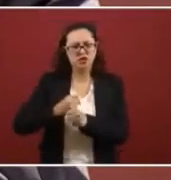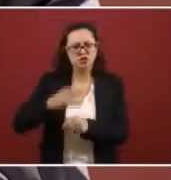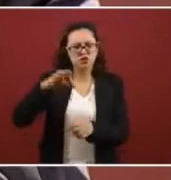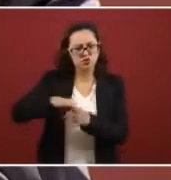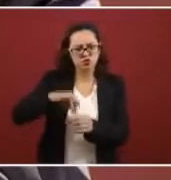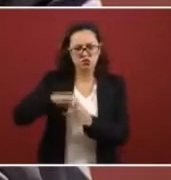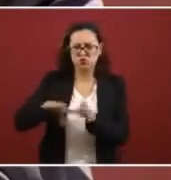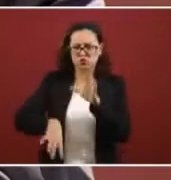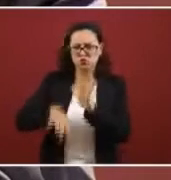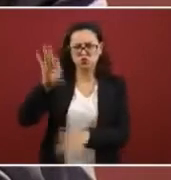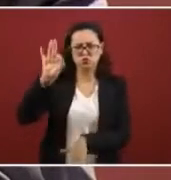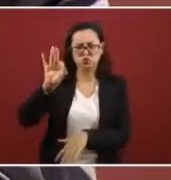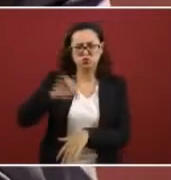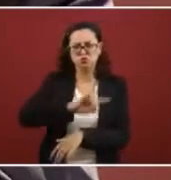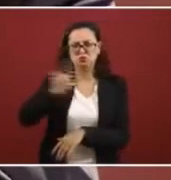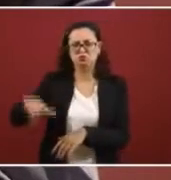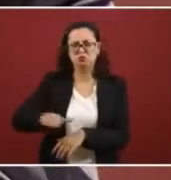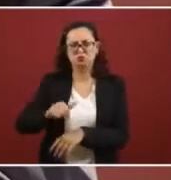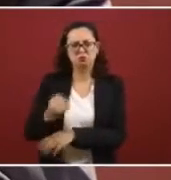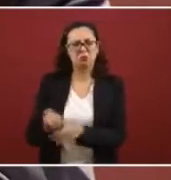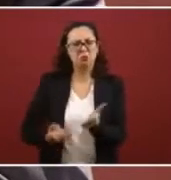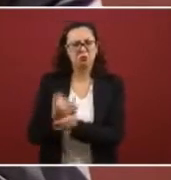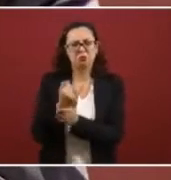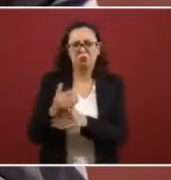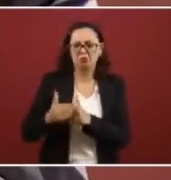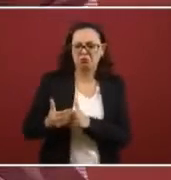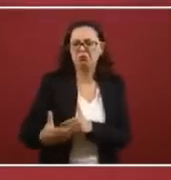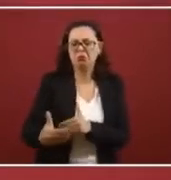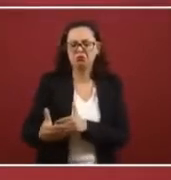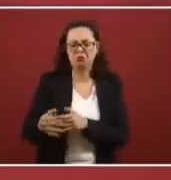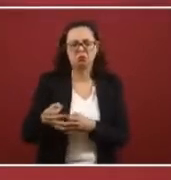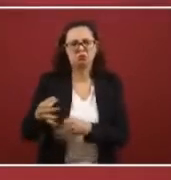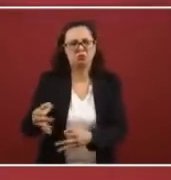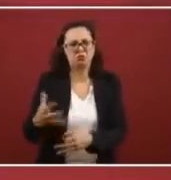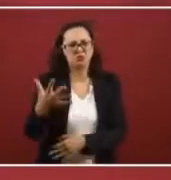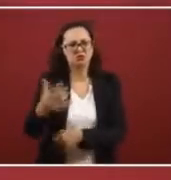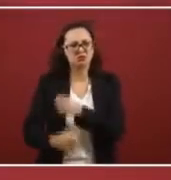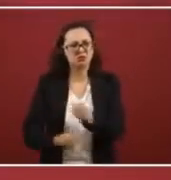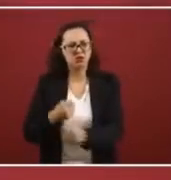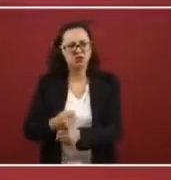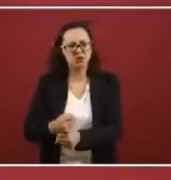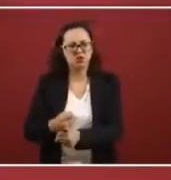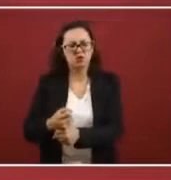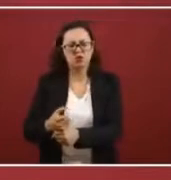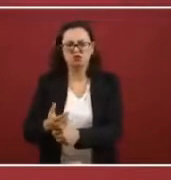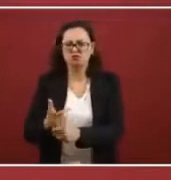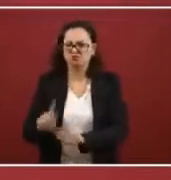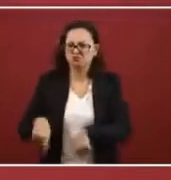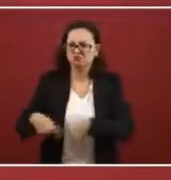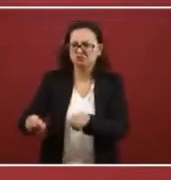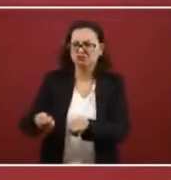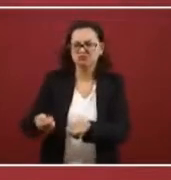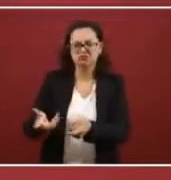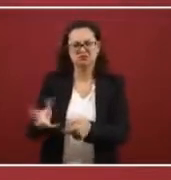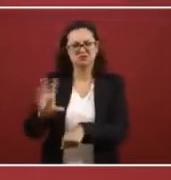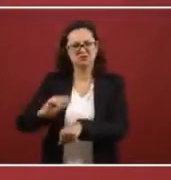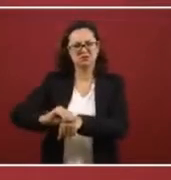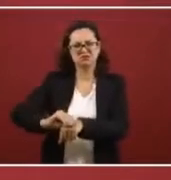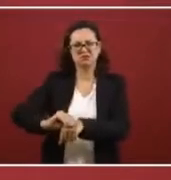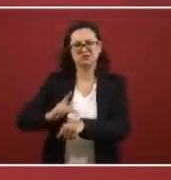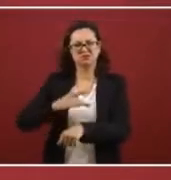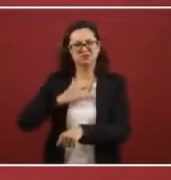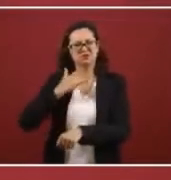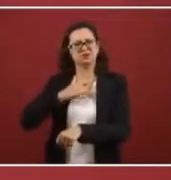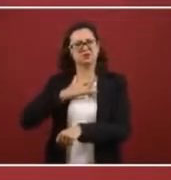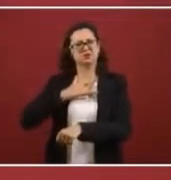given time para el cumplimiento de la función del nuevo to accomplish the function of the